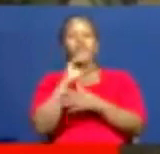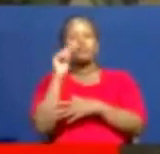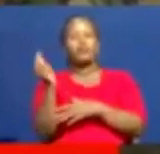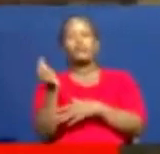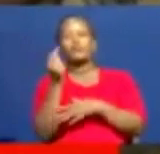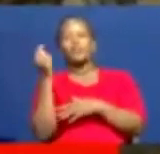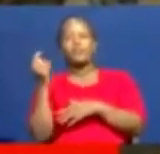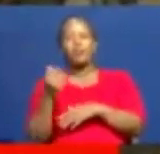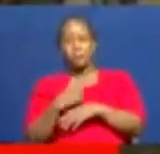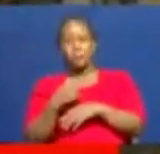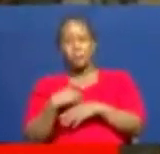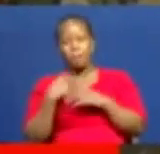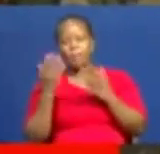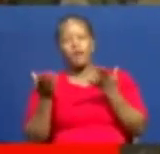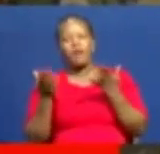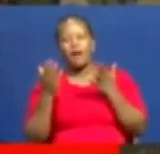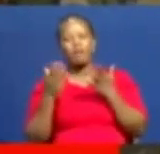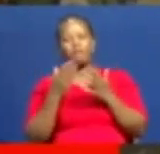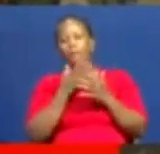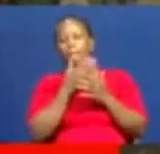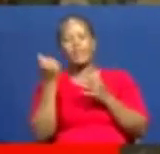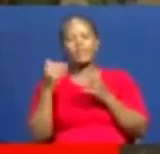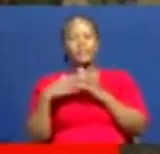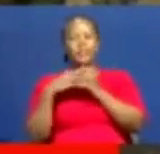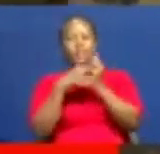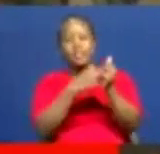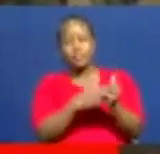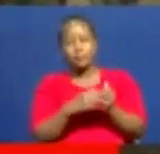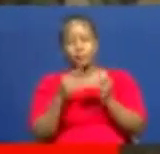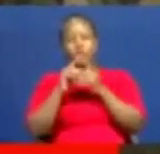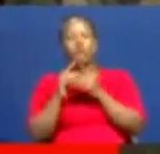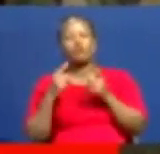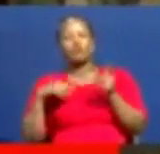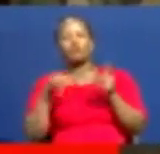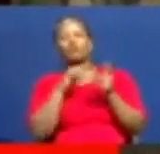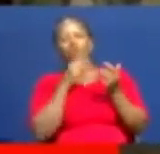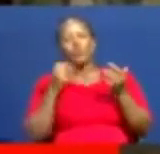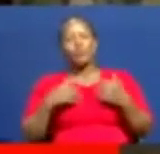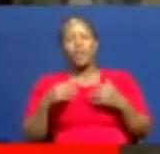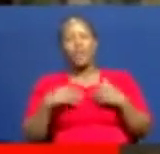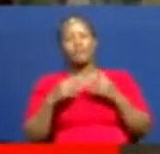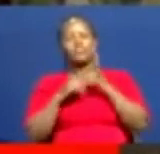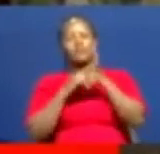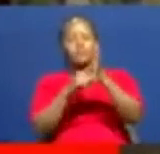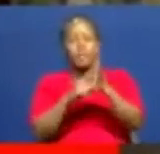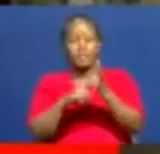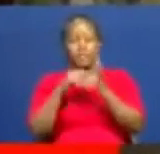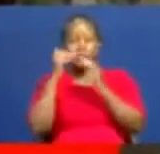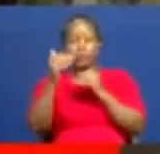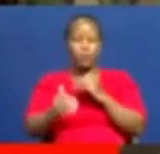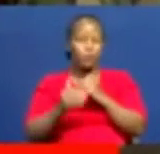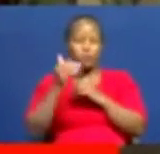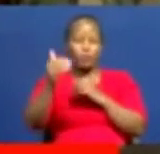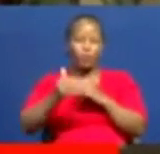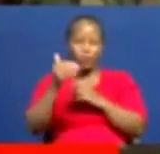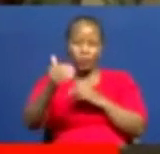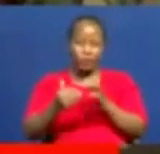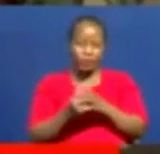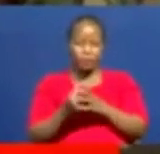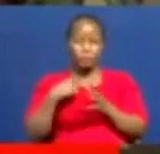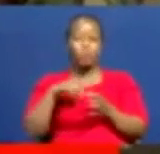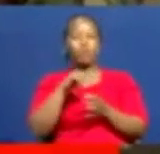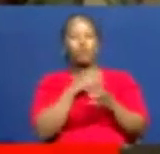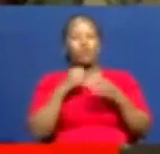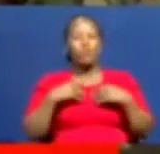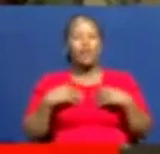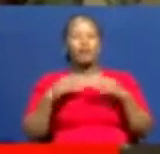the requisite leadership, and we have demonstrated over time that we have what it takes